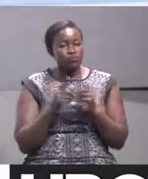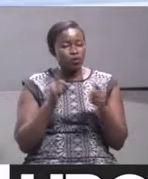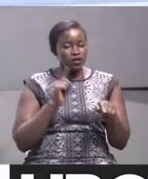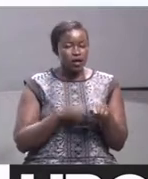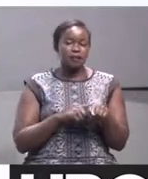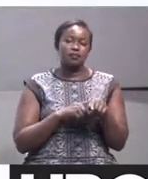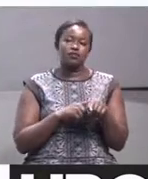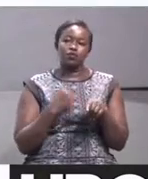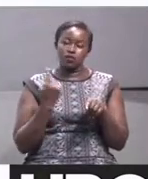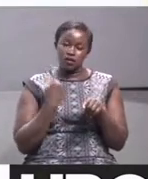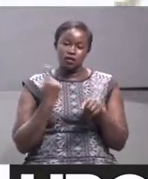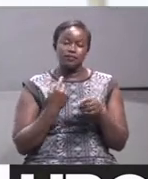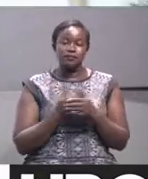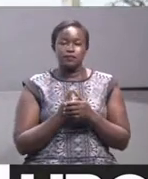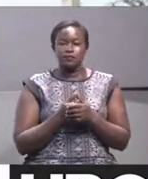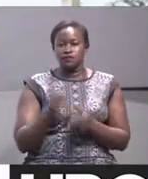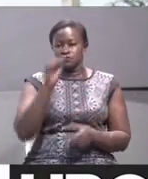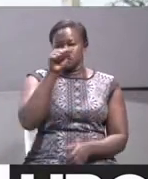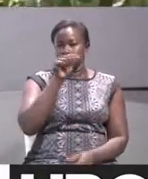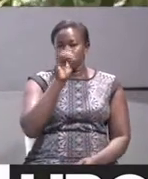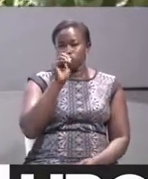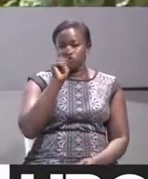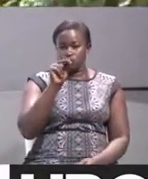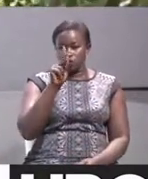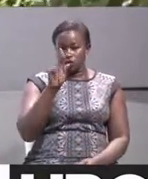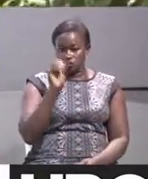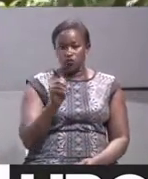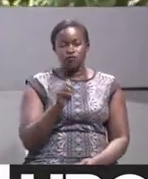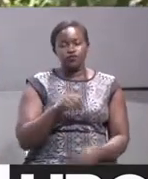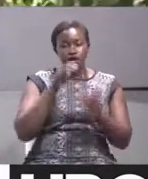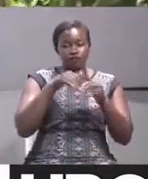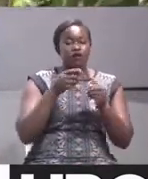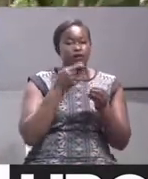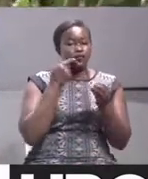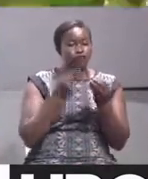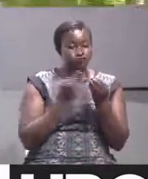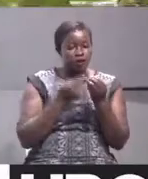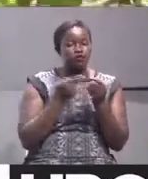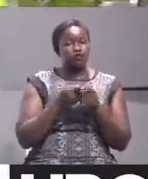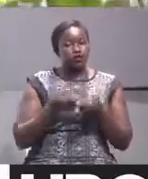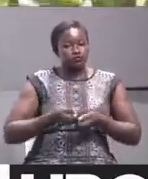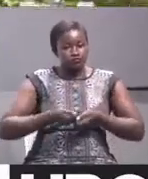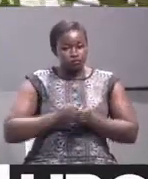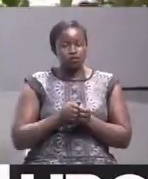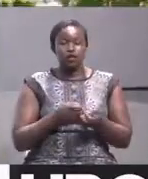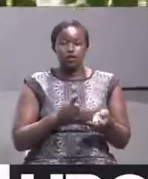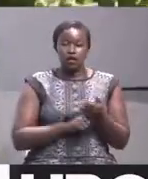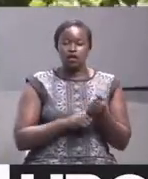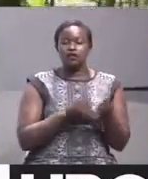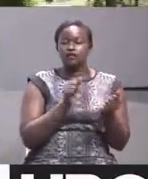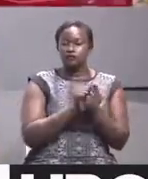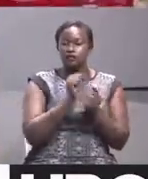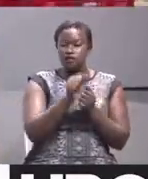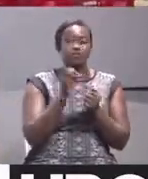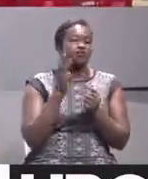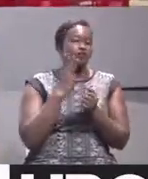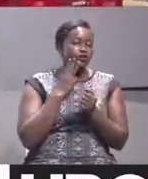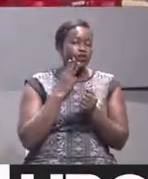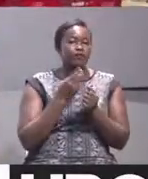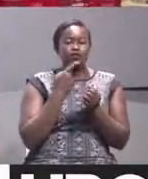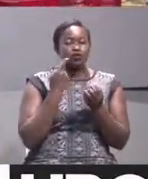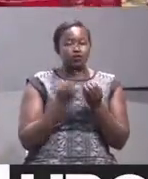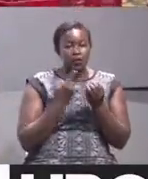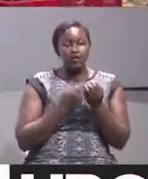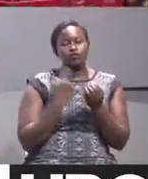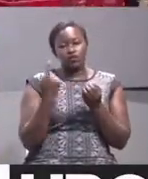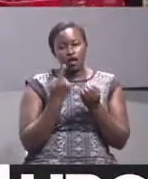of time. Sonko, a passion fruit and tomato grower in Lutente, earns about 15 million shillings on tomatoes alone in a